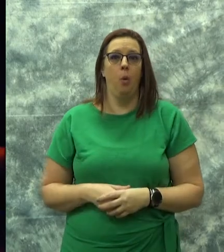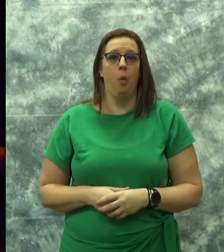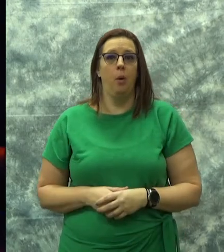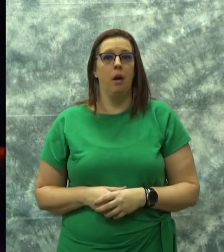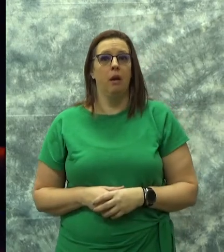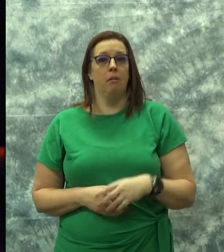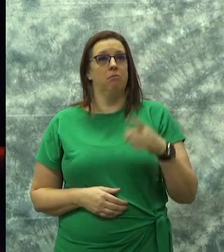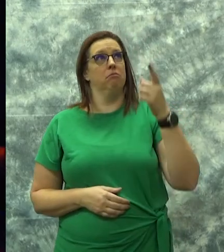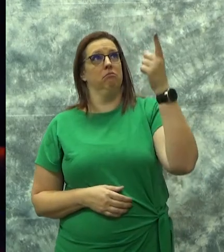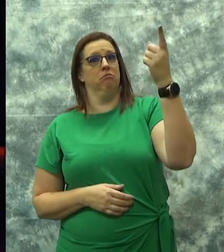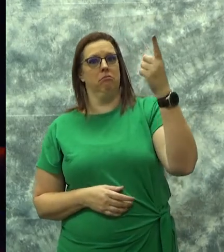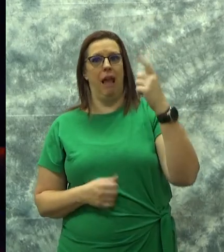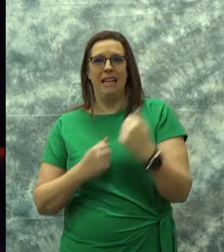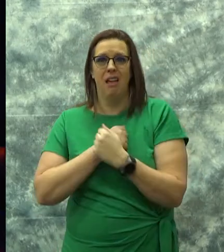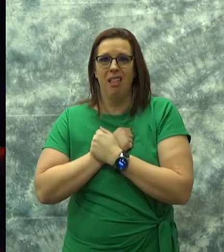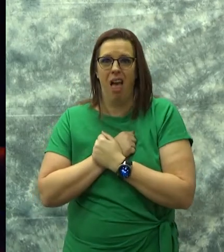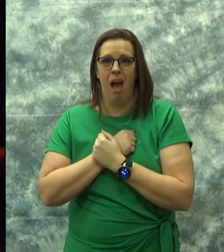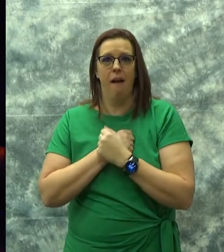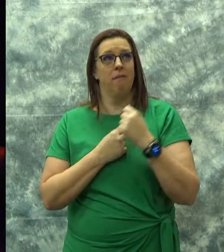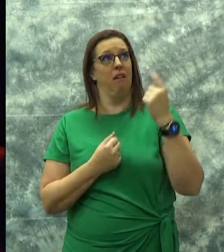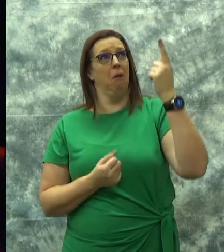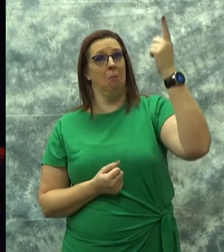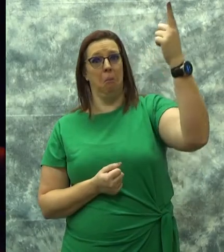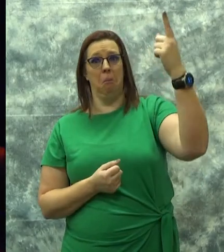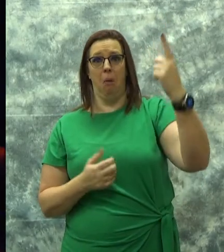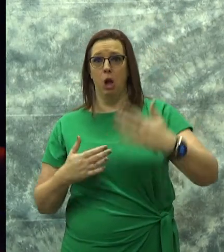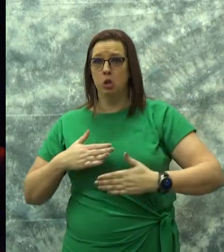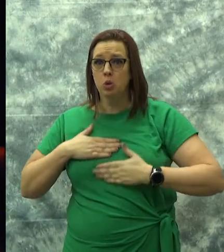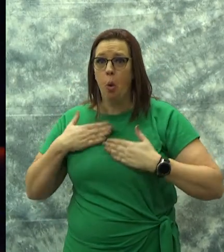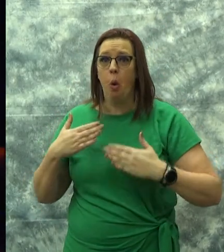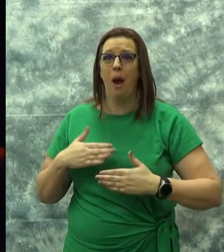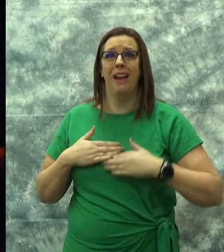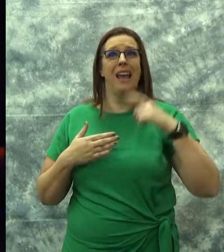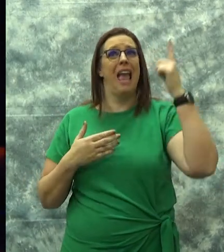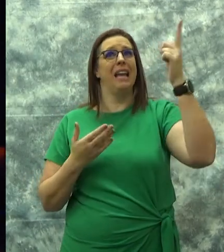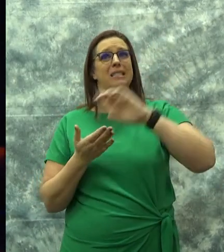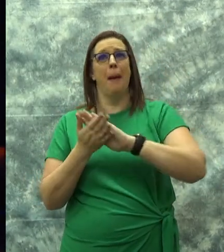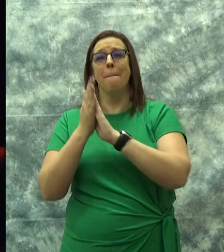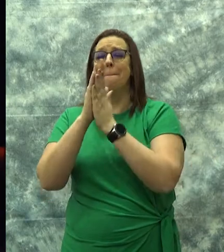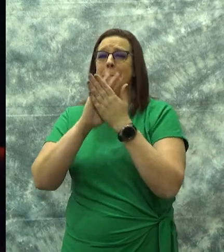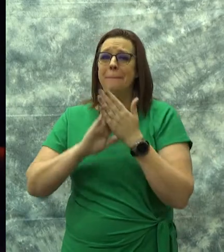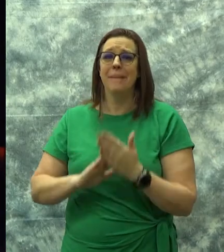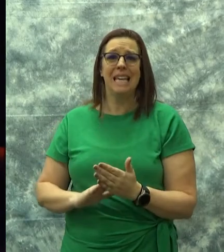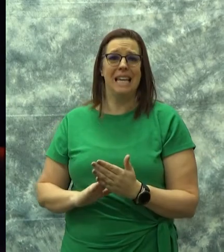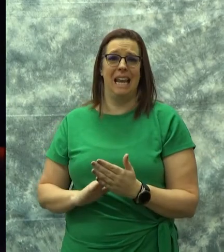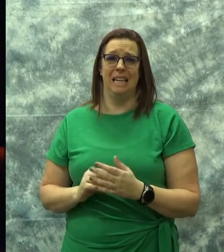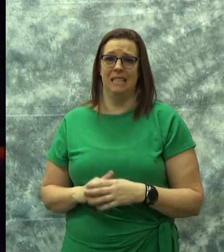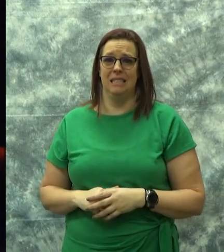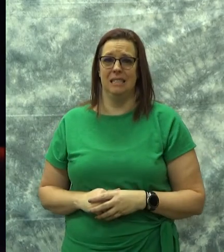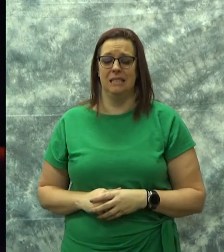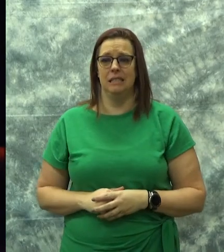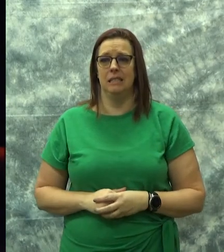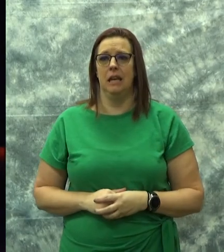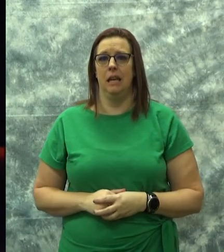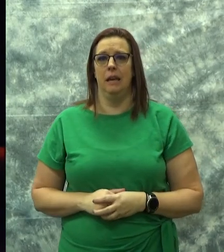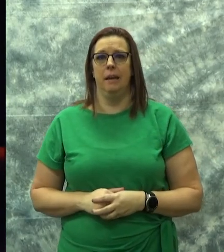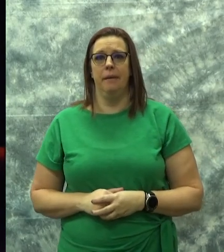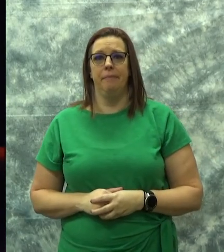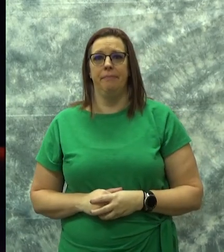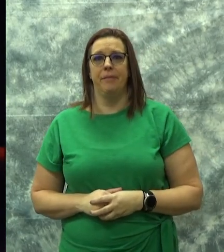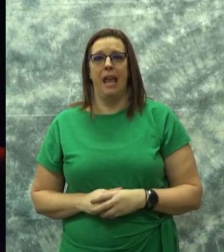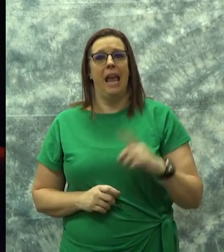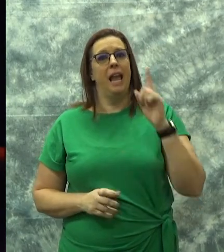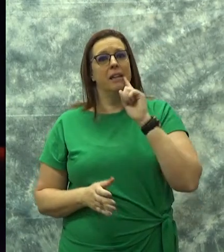now. It is love, it is joy, it is peace beyond measure. It